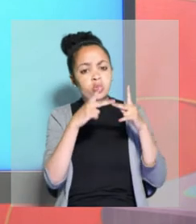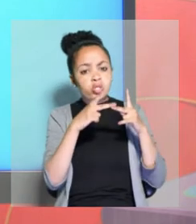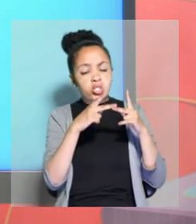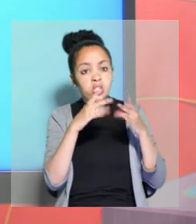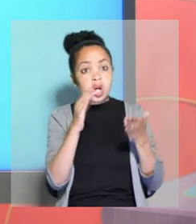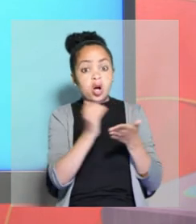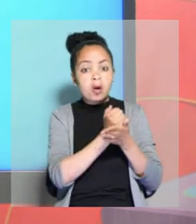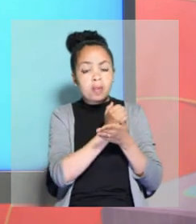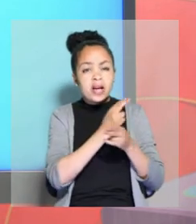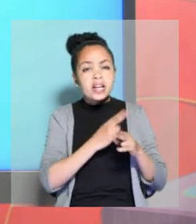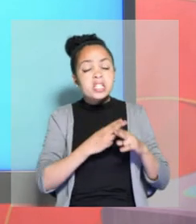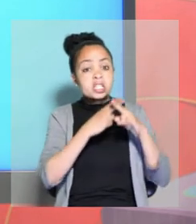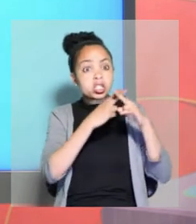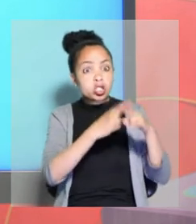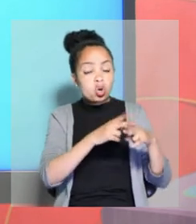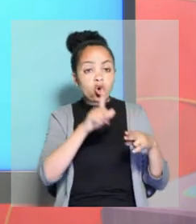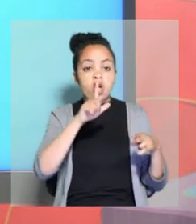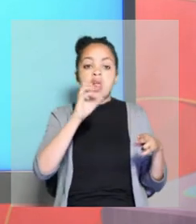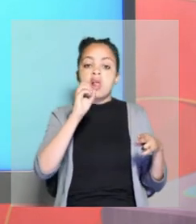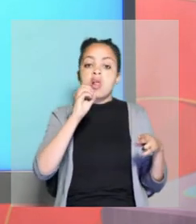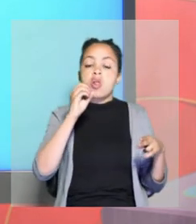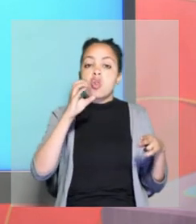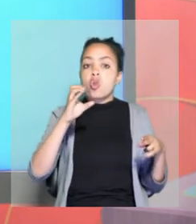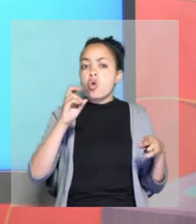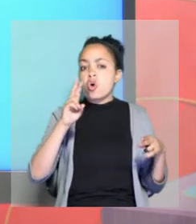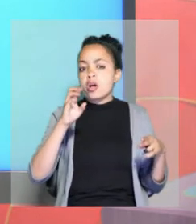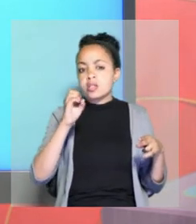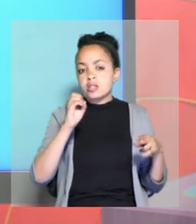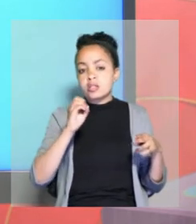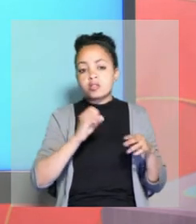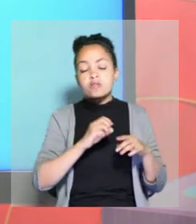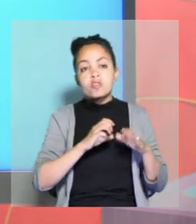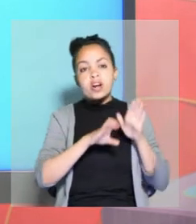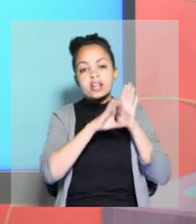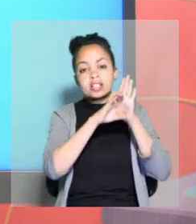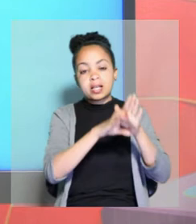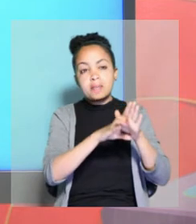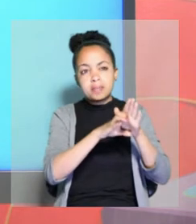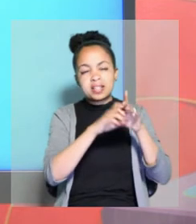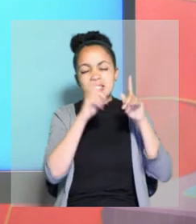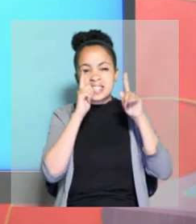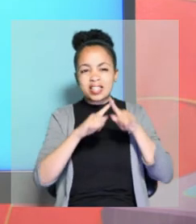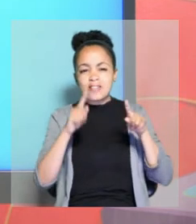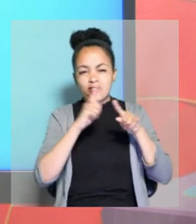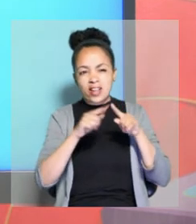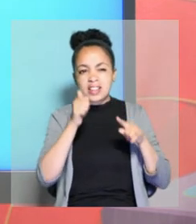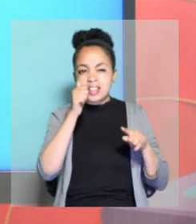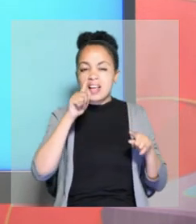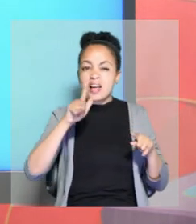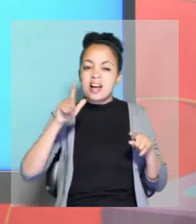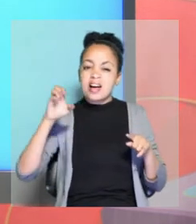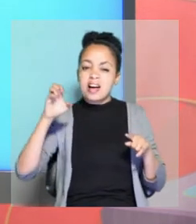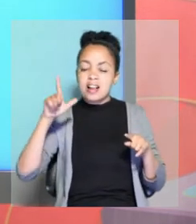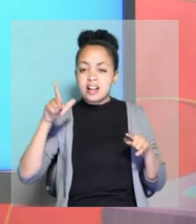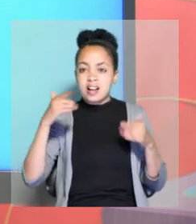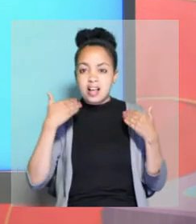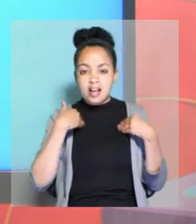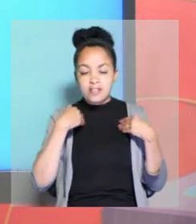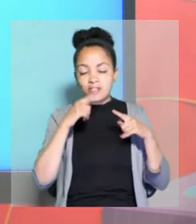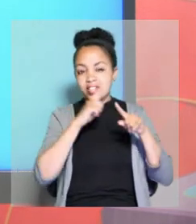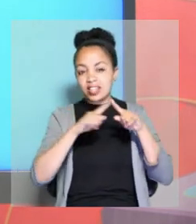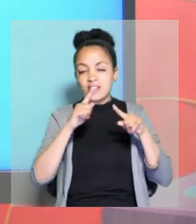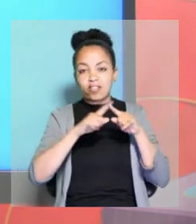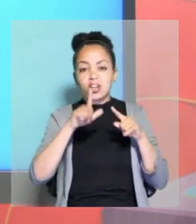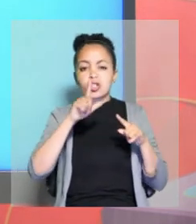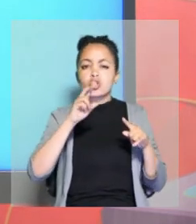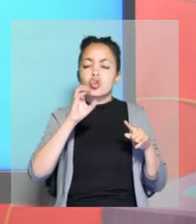over a chromosome is said to be locus. For example here, different allele occupy different locus